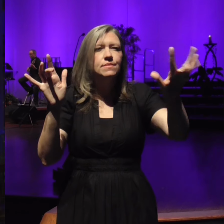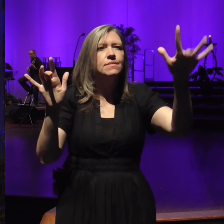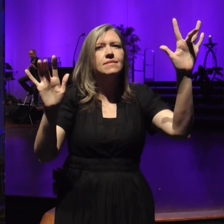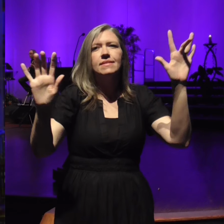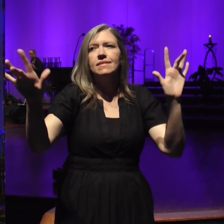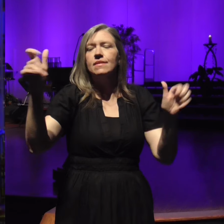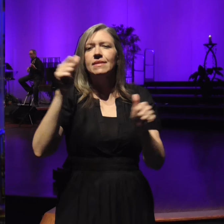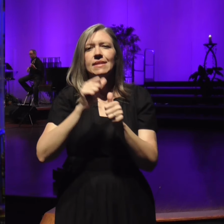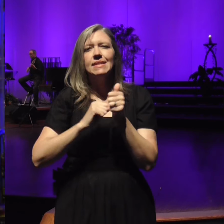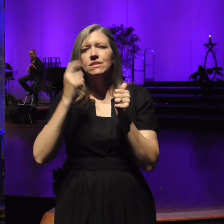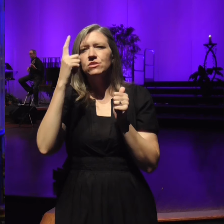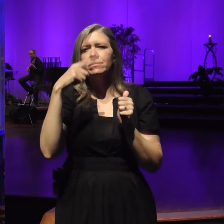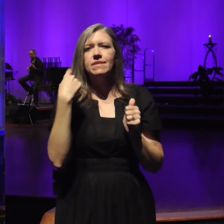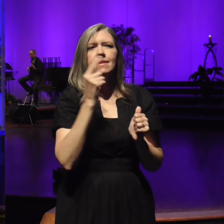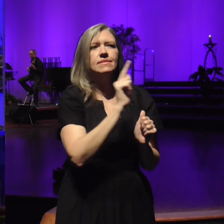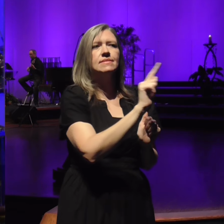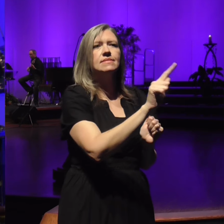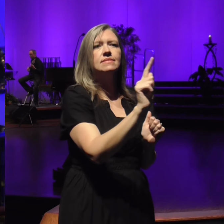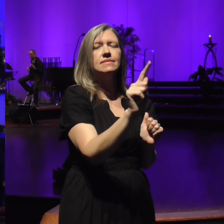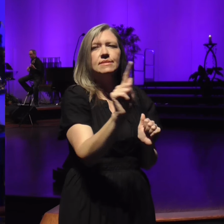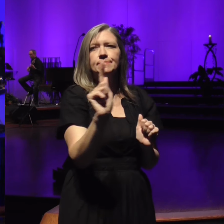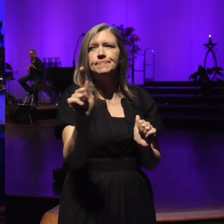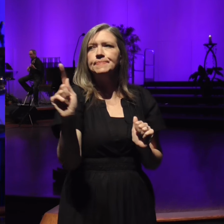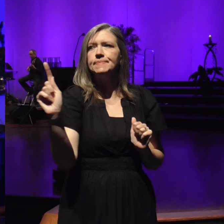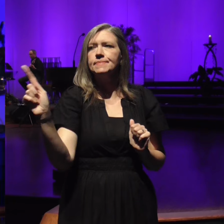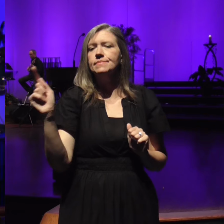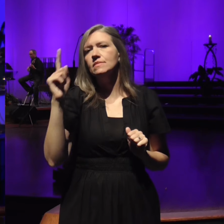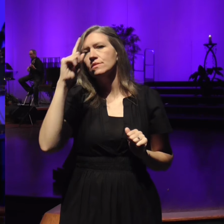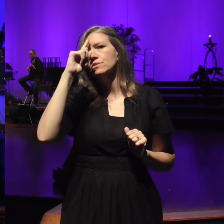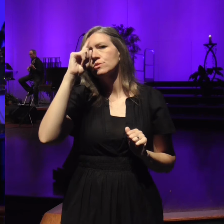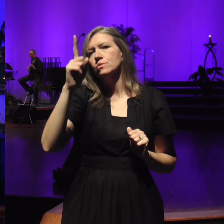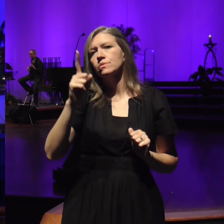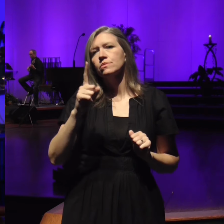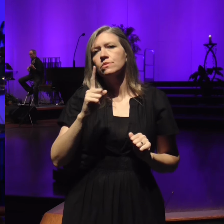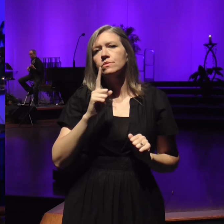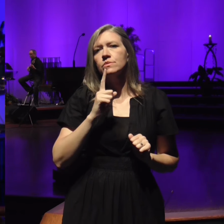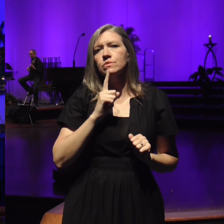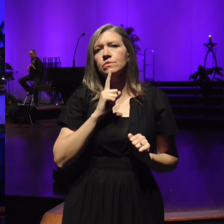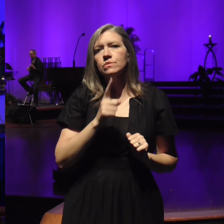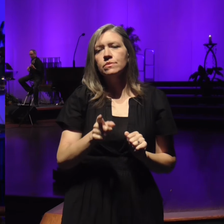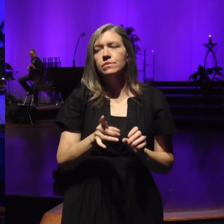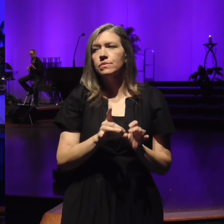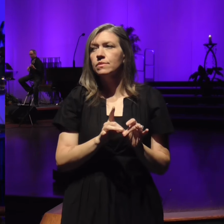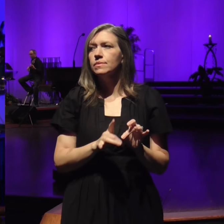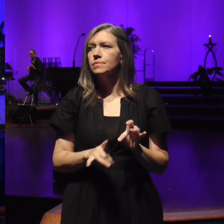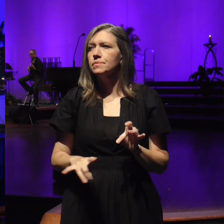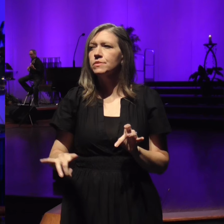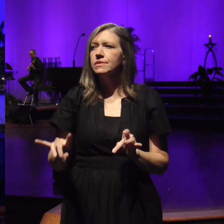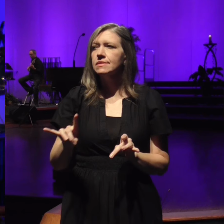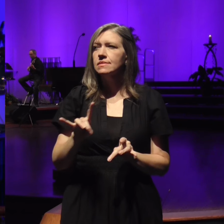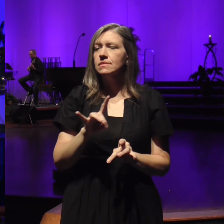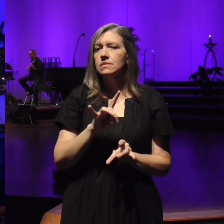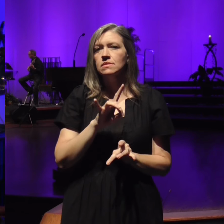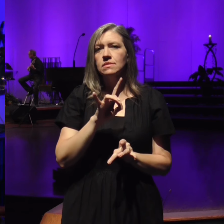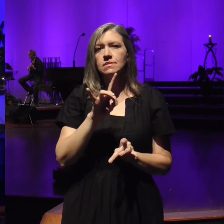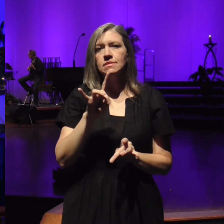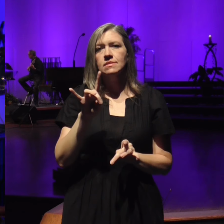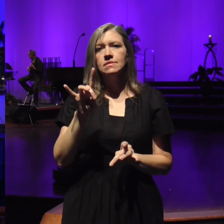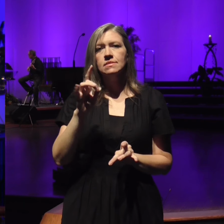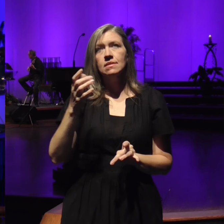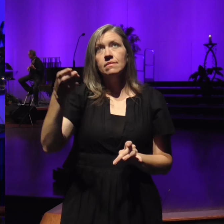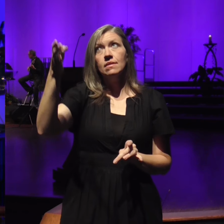grace. I can hear the brush of angel wings. I see glory on